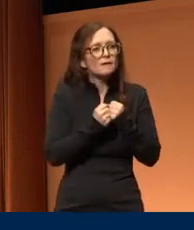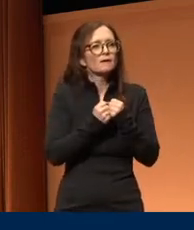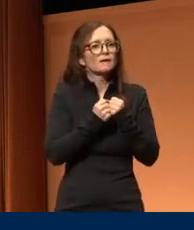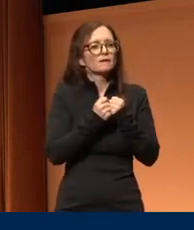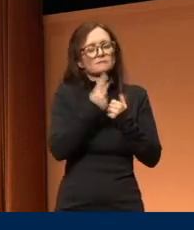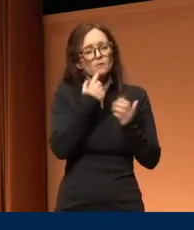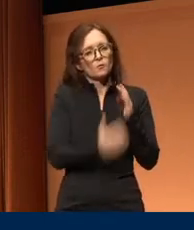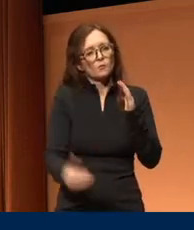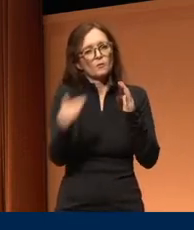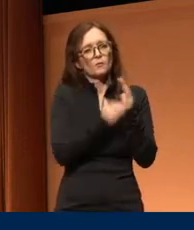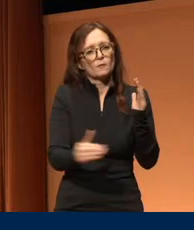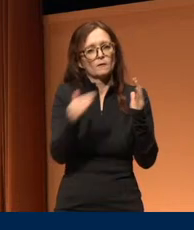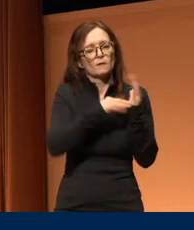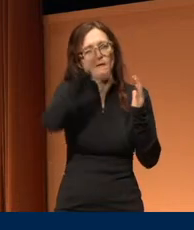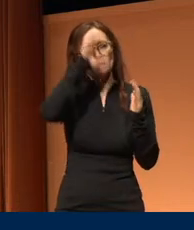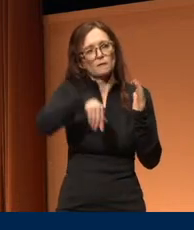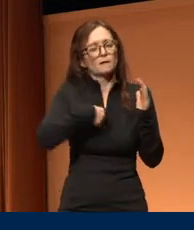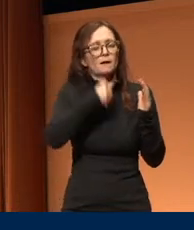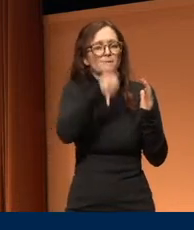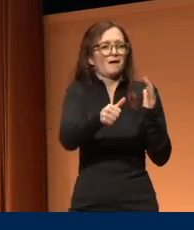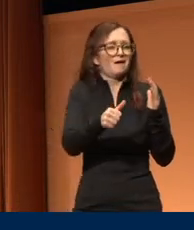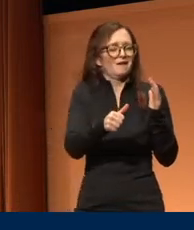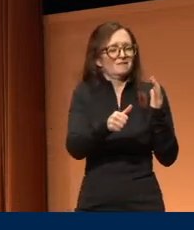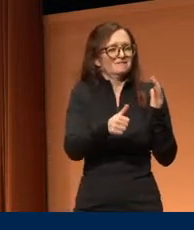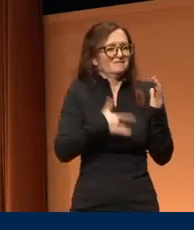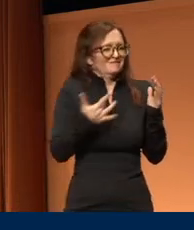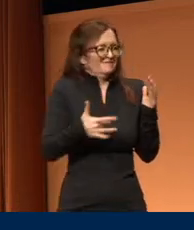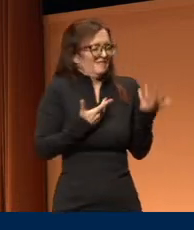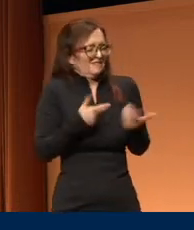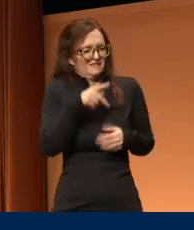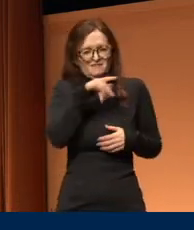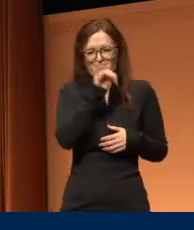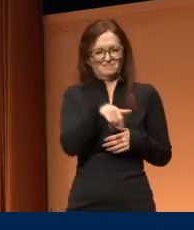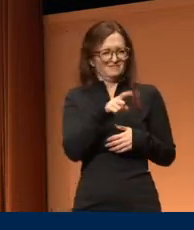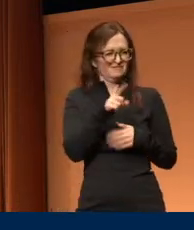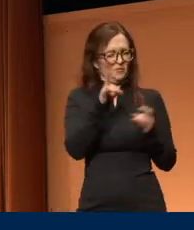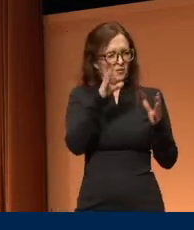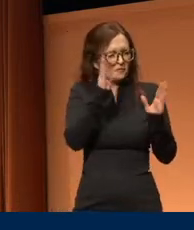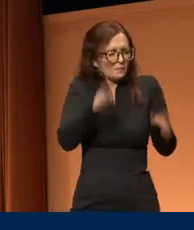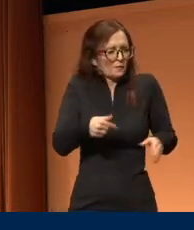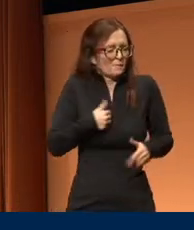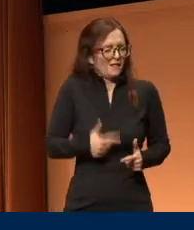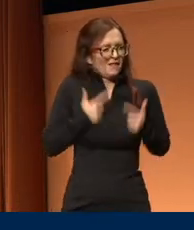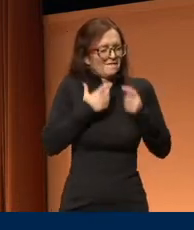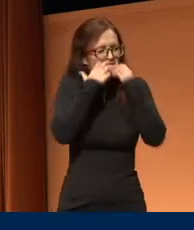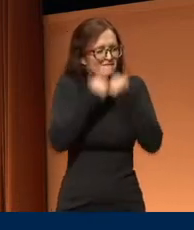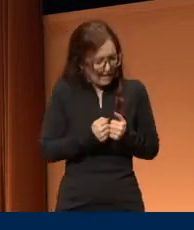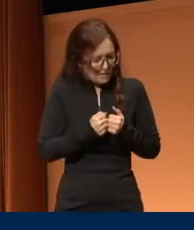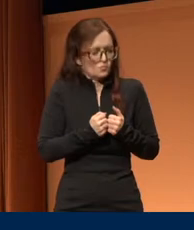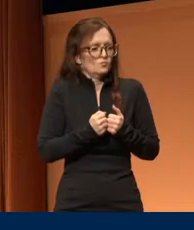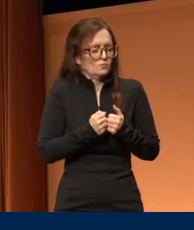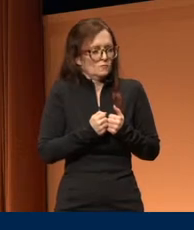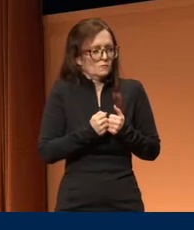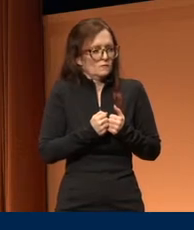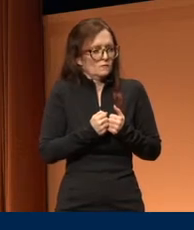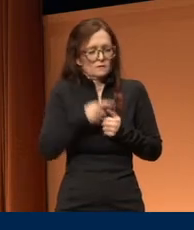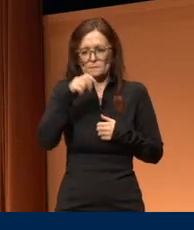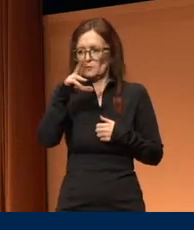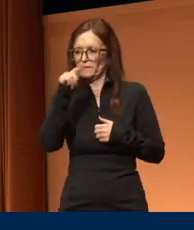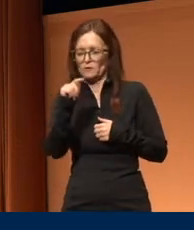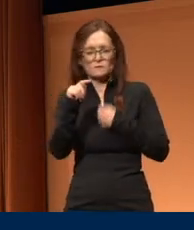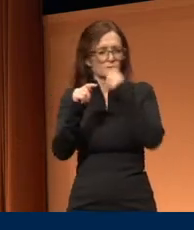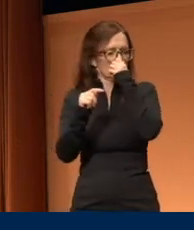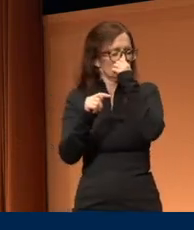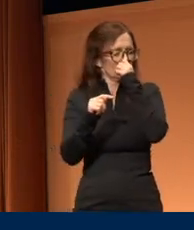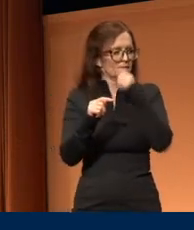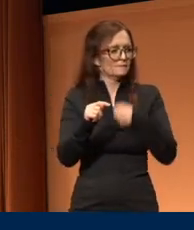to say, you know, I'm not a pervert, I'm a person whose life has value. End of quote. So here we are.